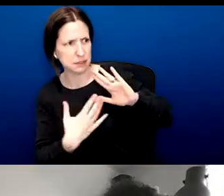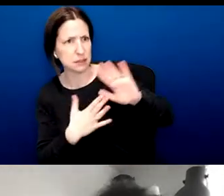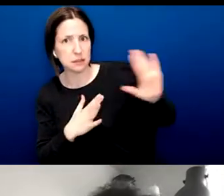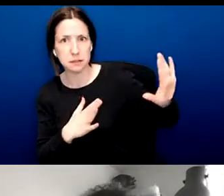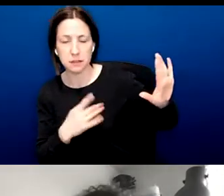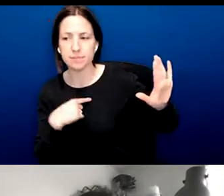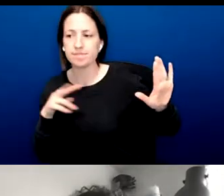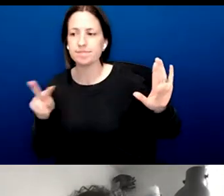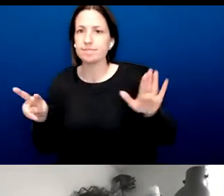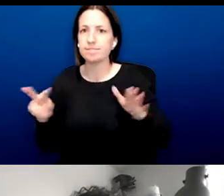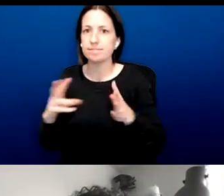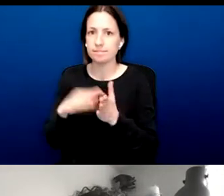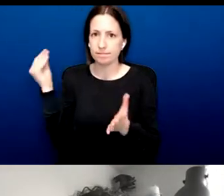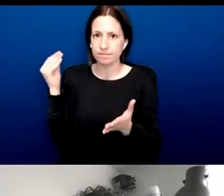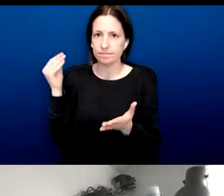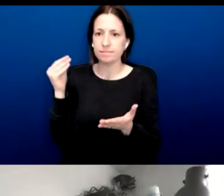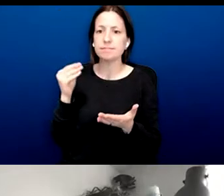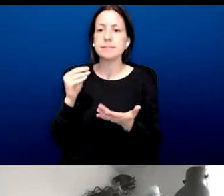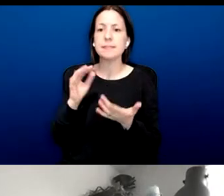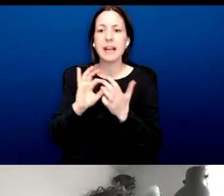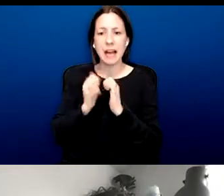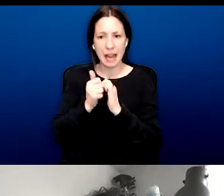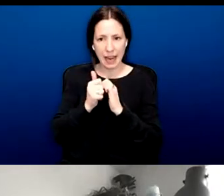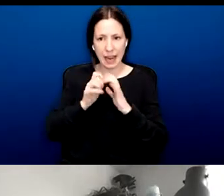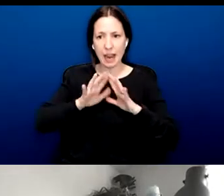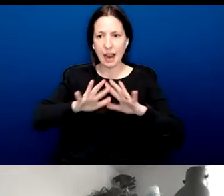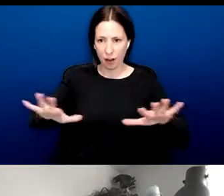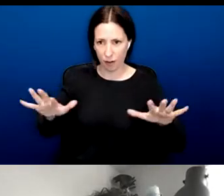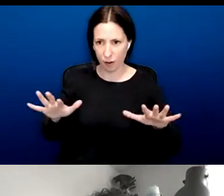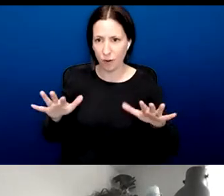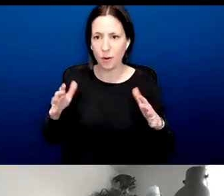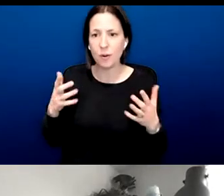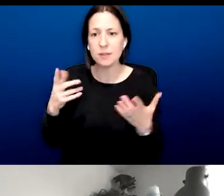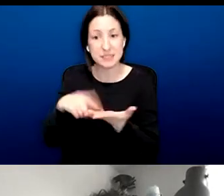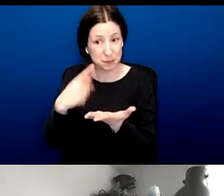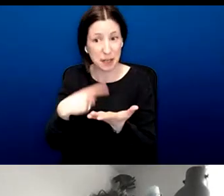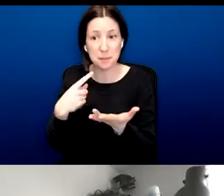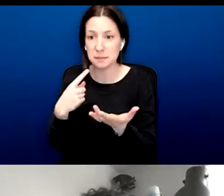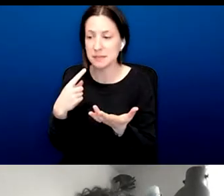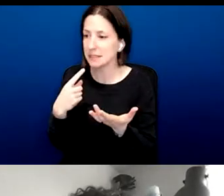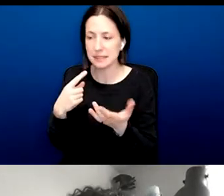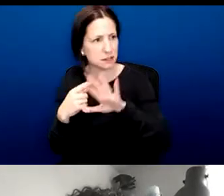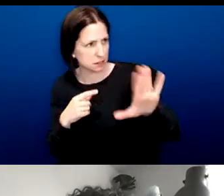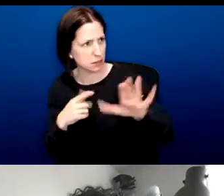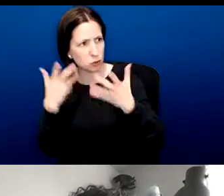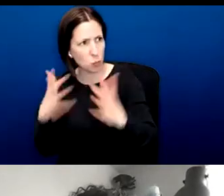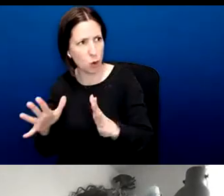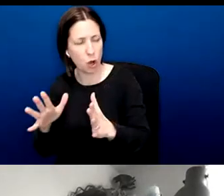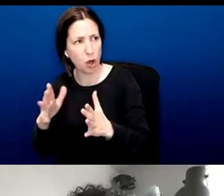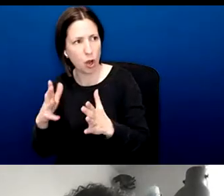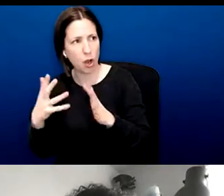to gain your own voice in the midst of people either trying to bully you to not write about them, or either